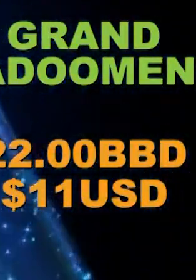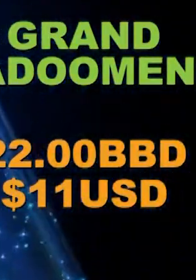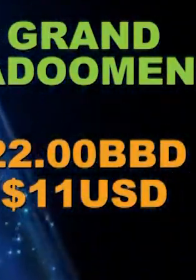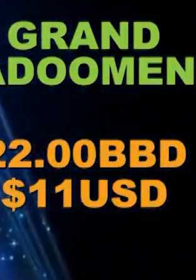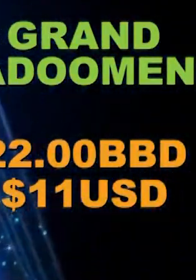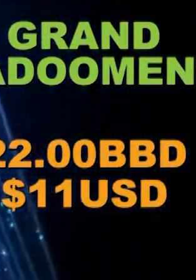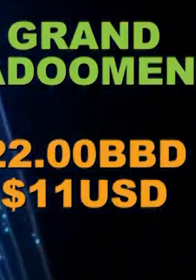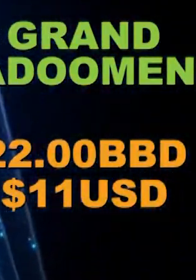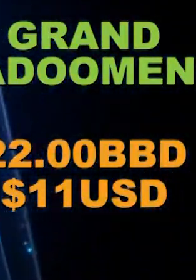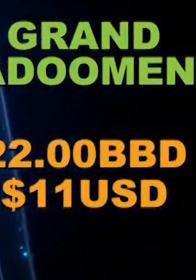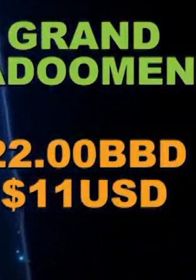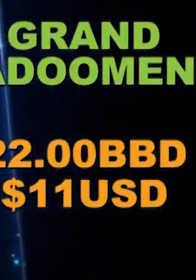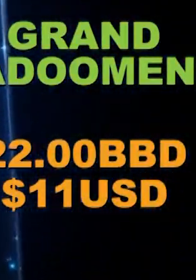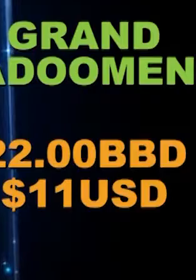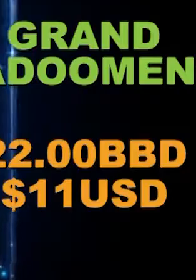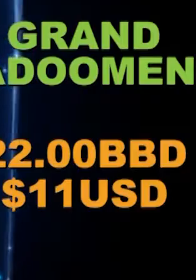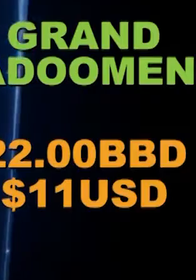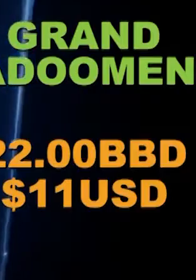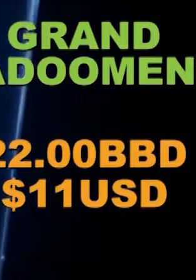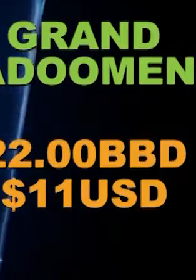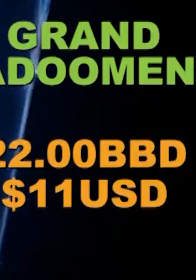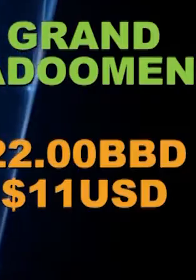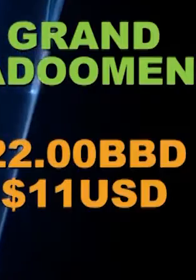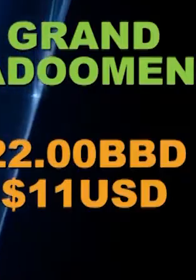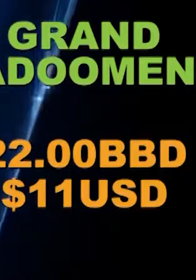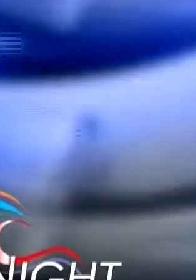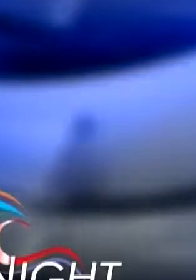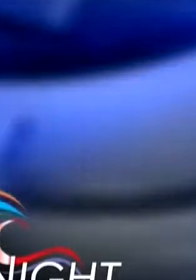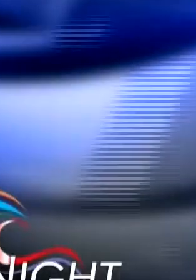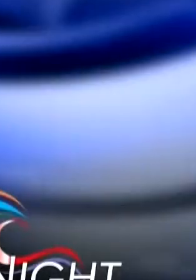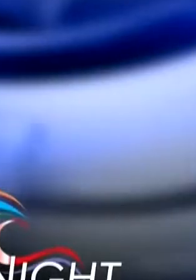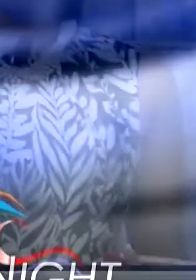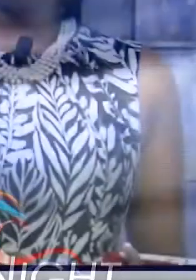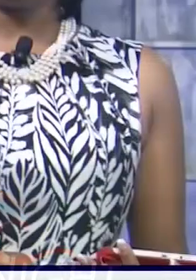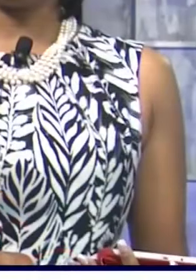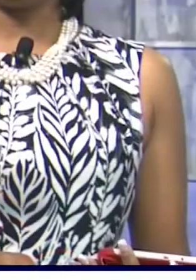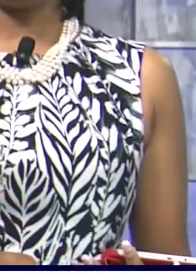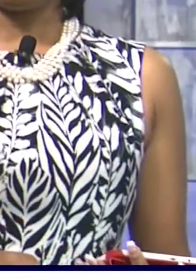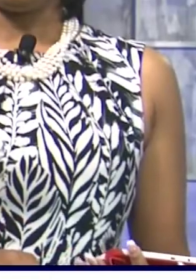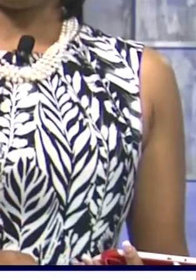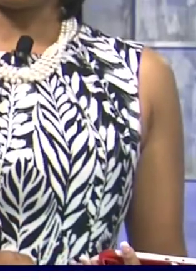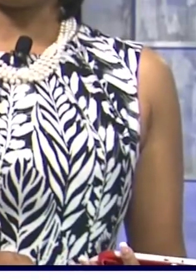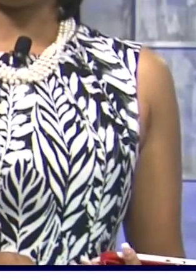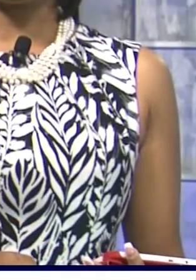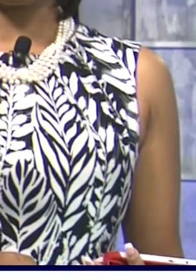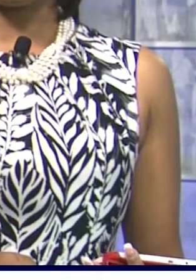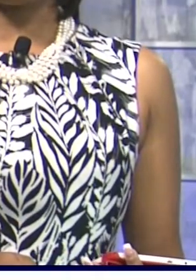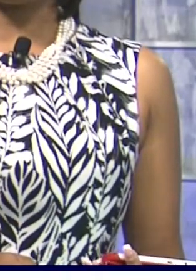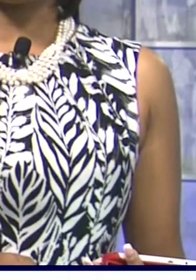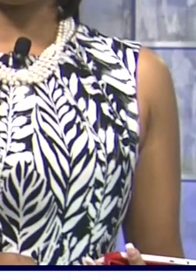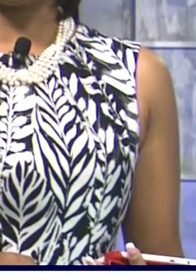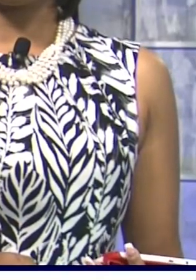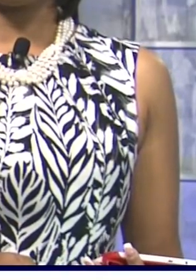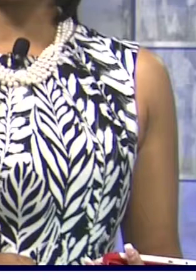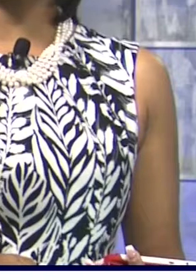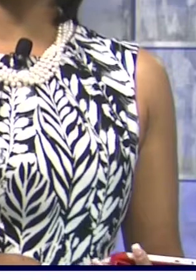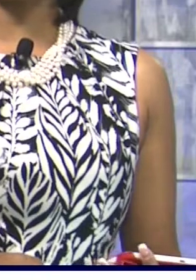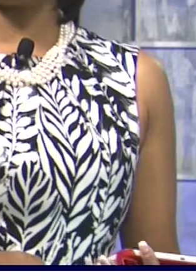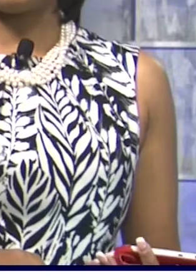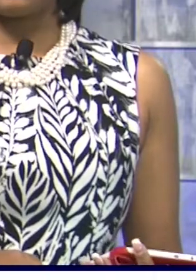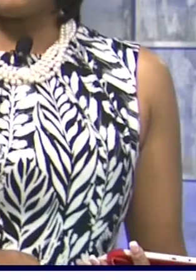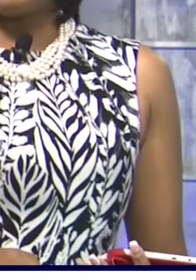cropover.cbc.bb and book. CBC, taking cropover to the world. A very good evening to you. I'm Lisa Lord, and